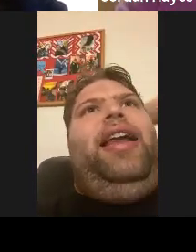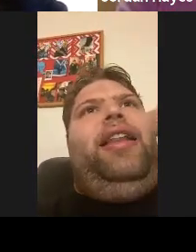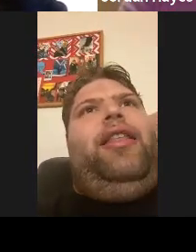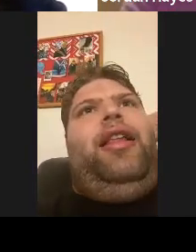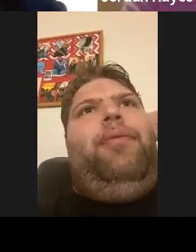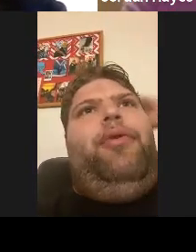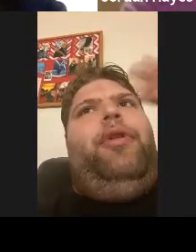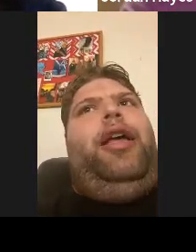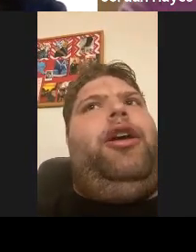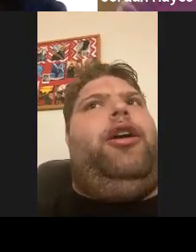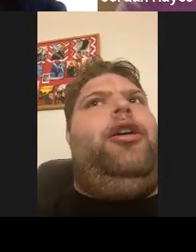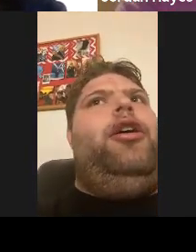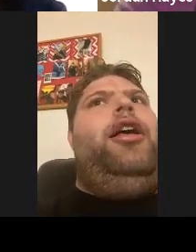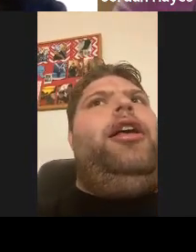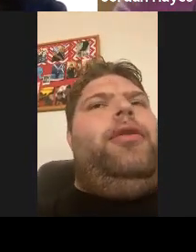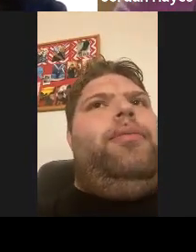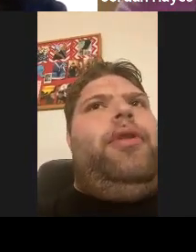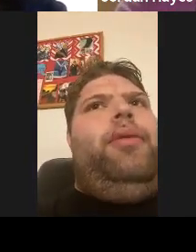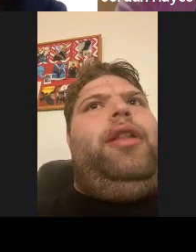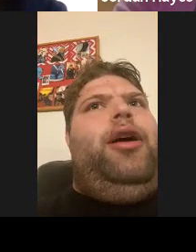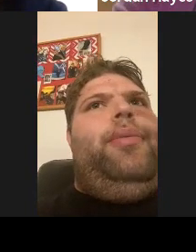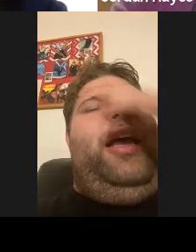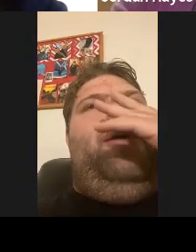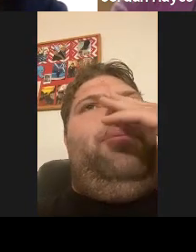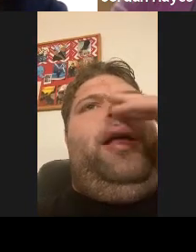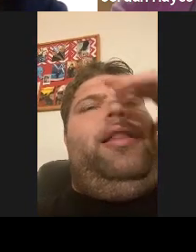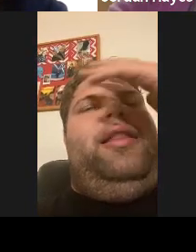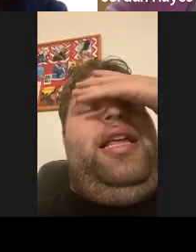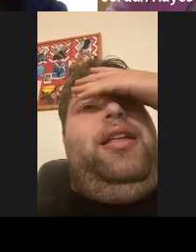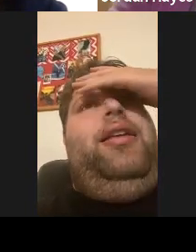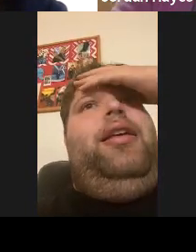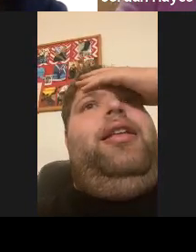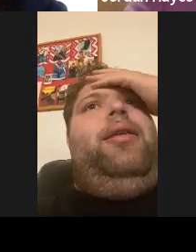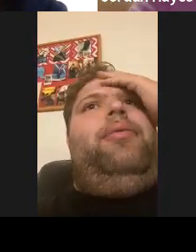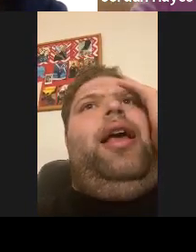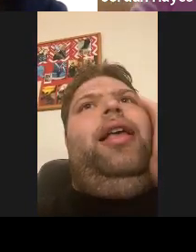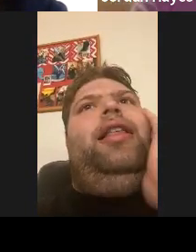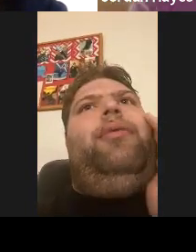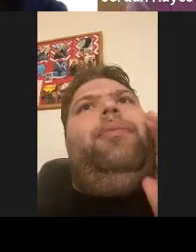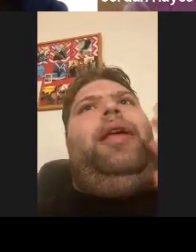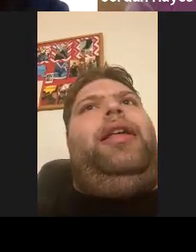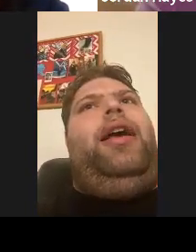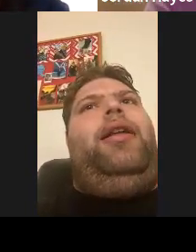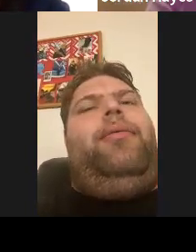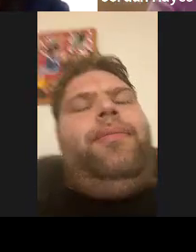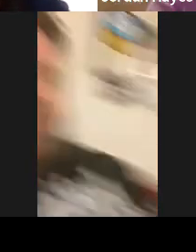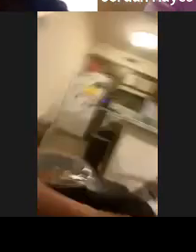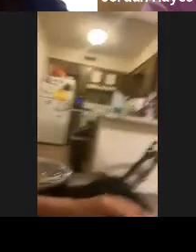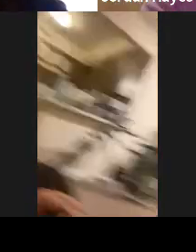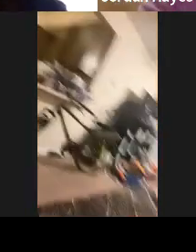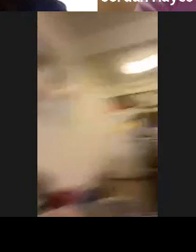like an aide and stuff, or like someone to help me out. But I think sometimes it would be